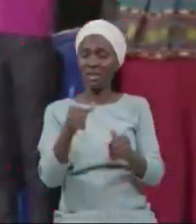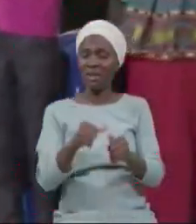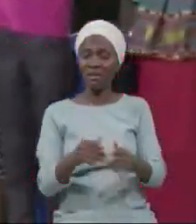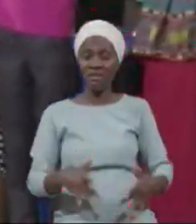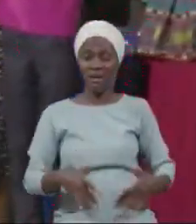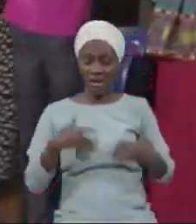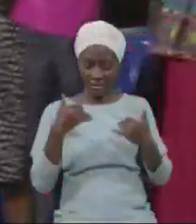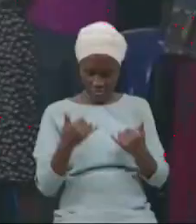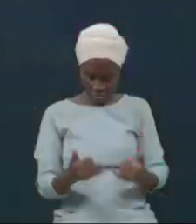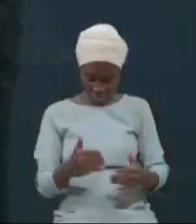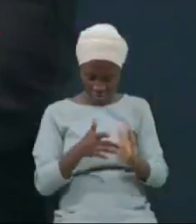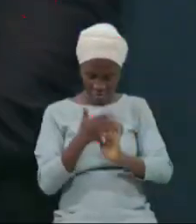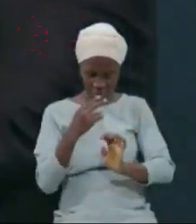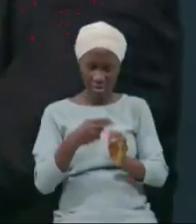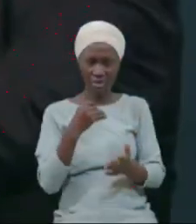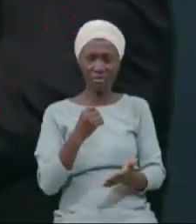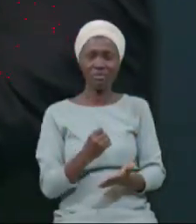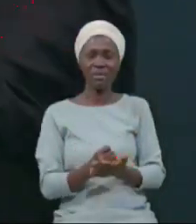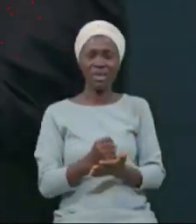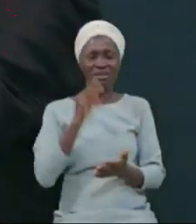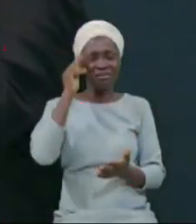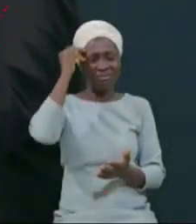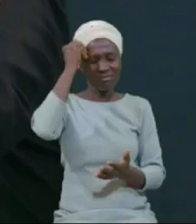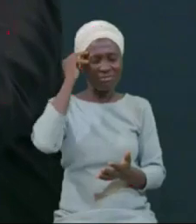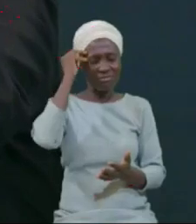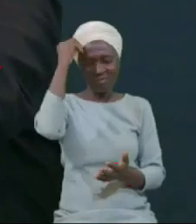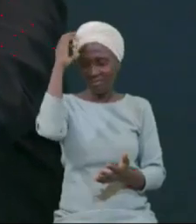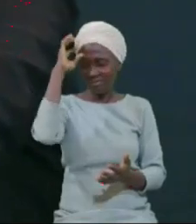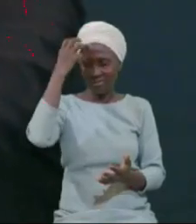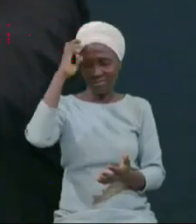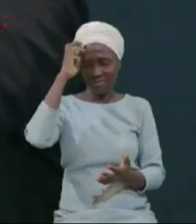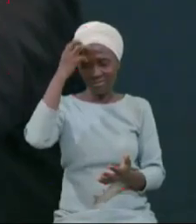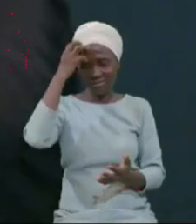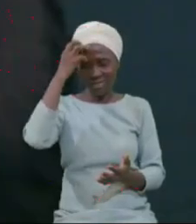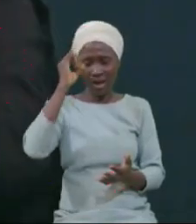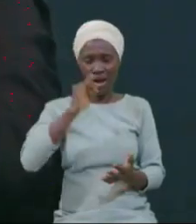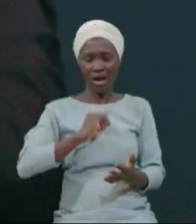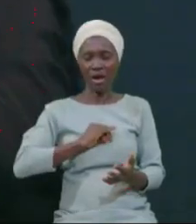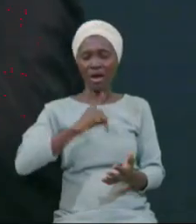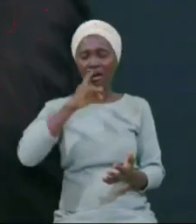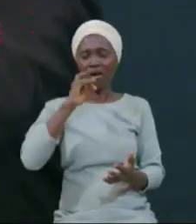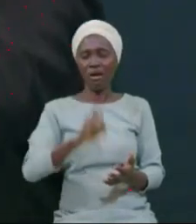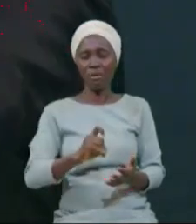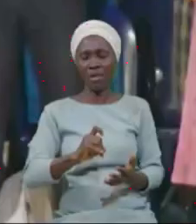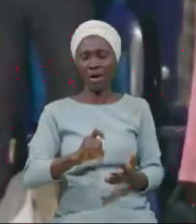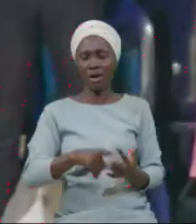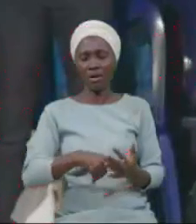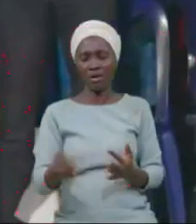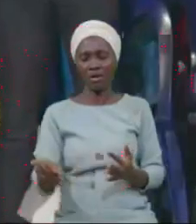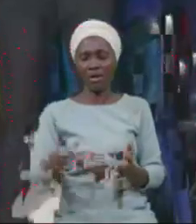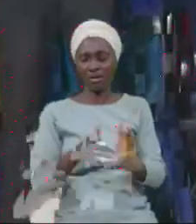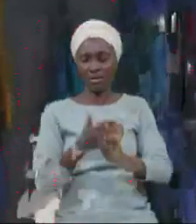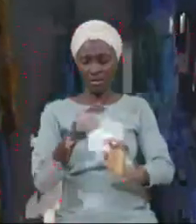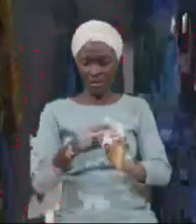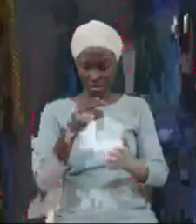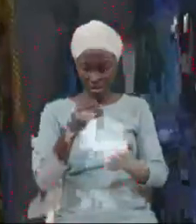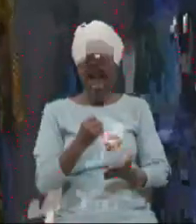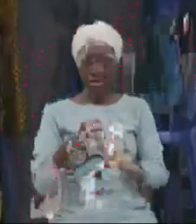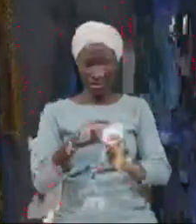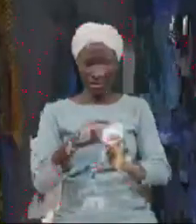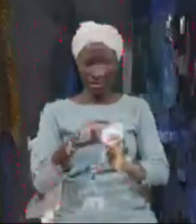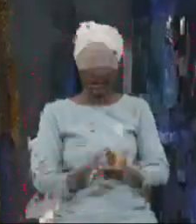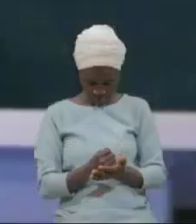Insanity, madness, I command, come out in Jesus' name.